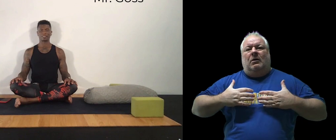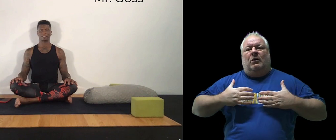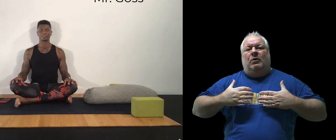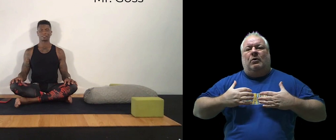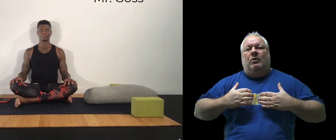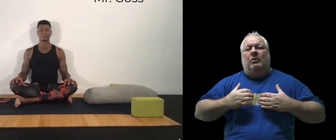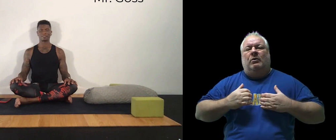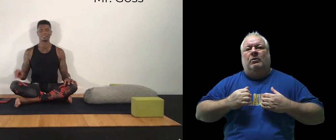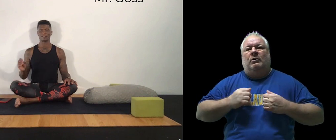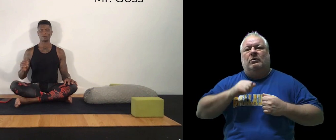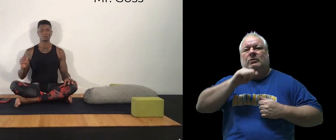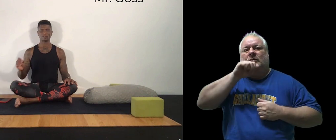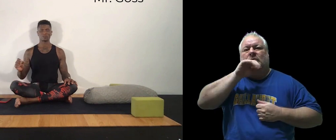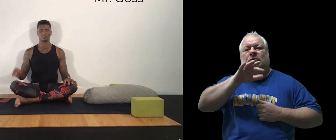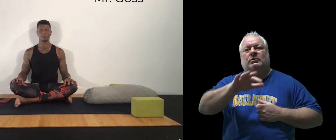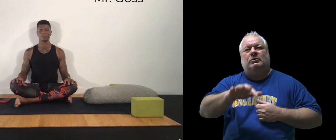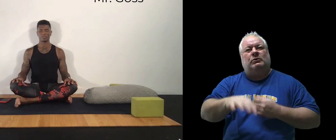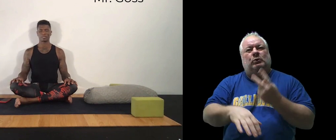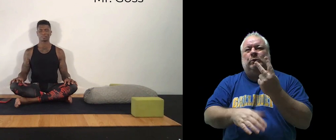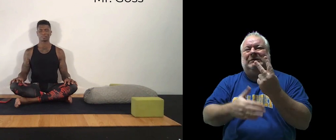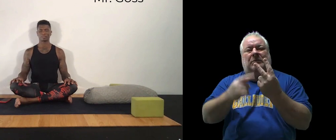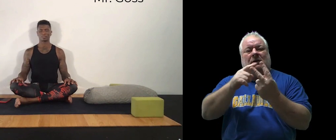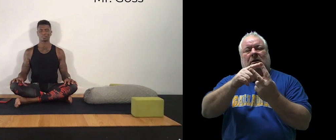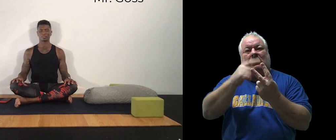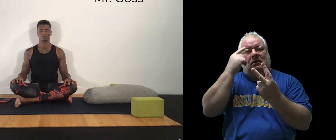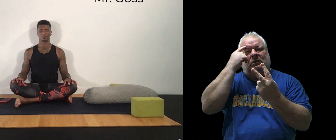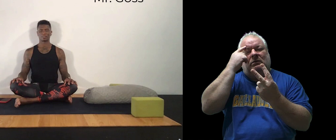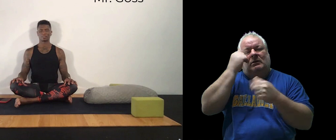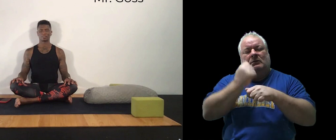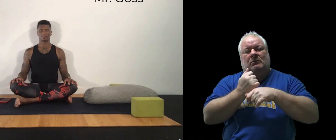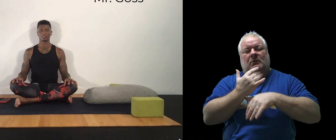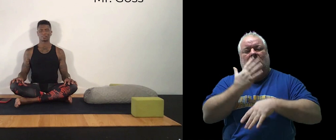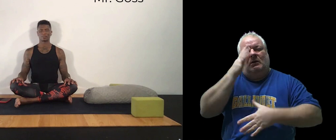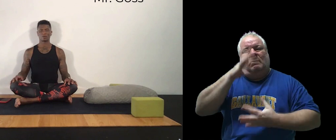and an exhalation, just those two simple things.